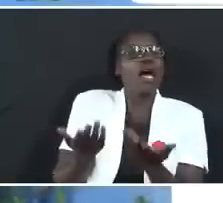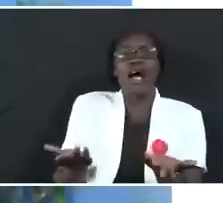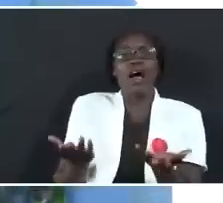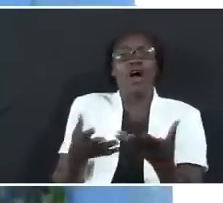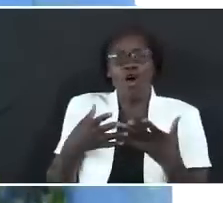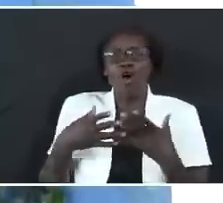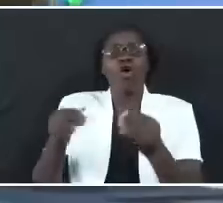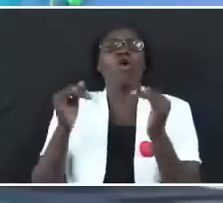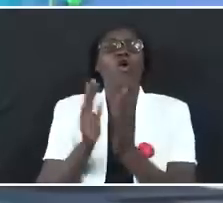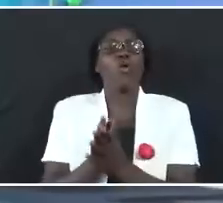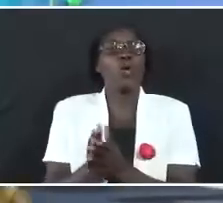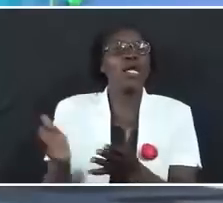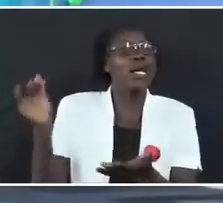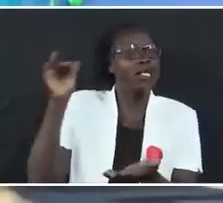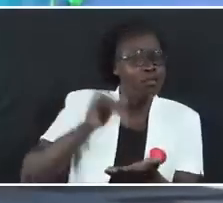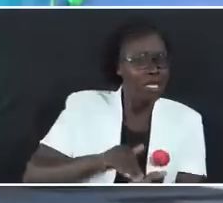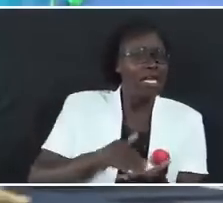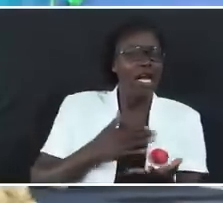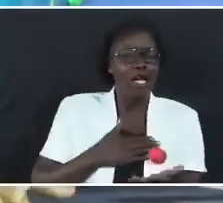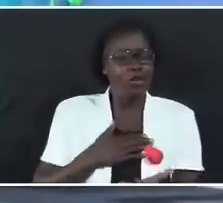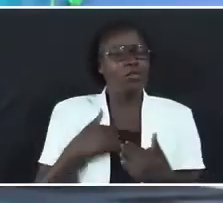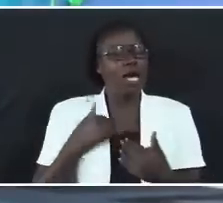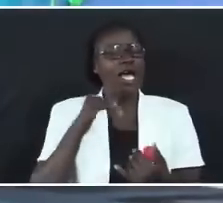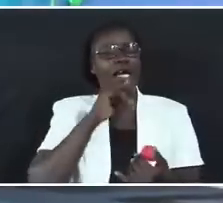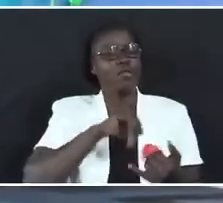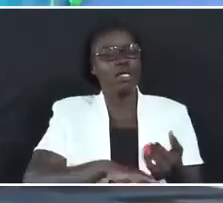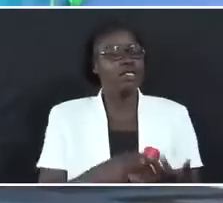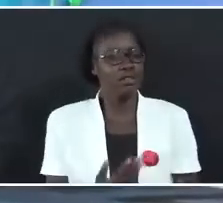we can reunite with my husband.